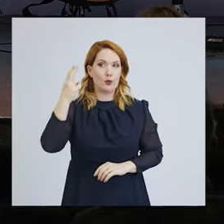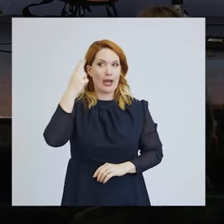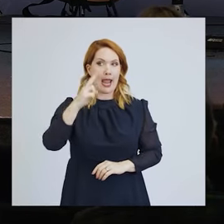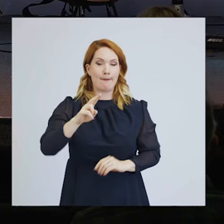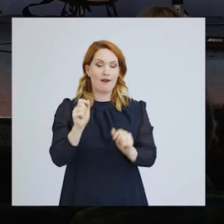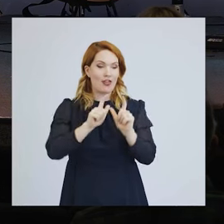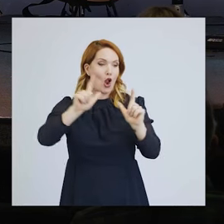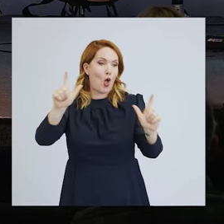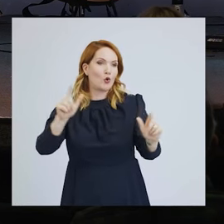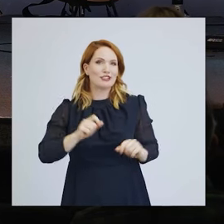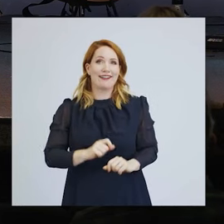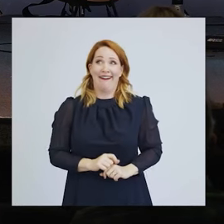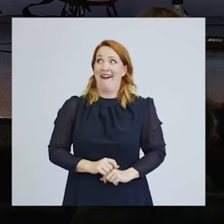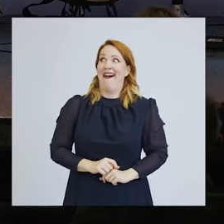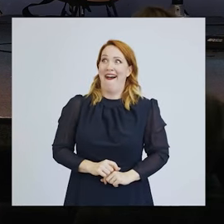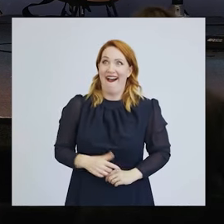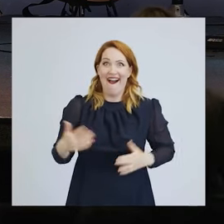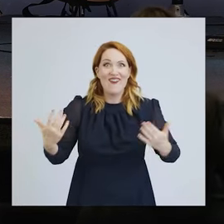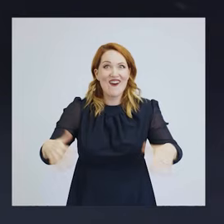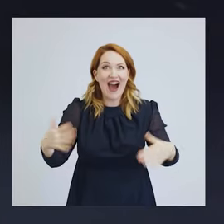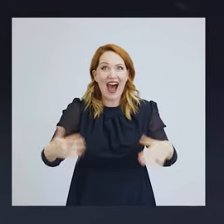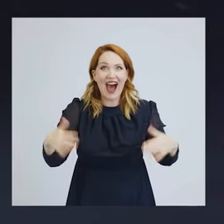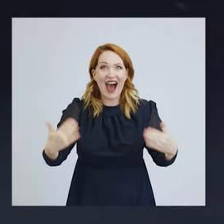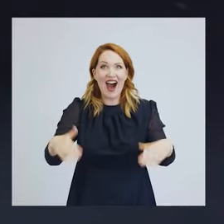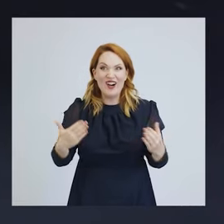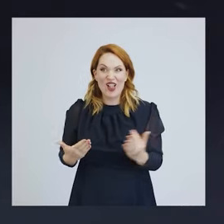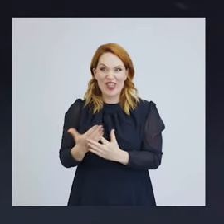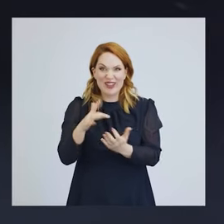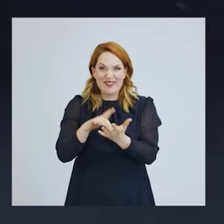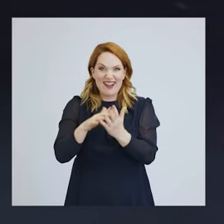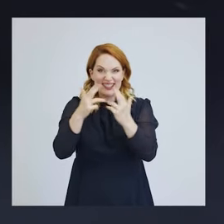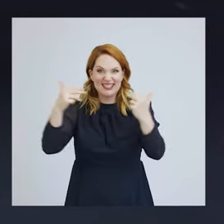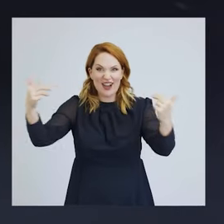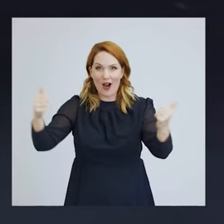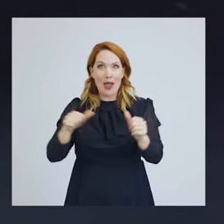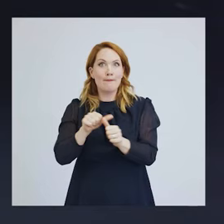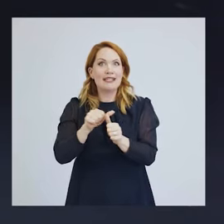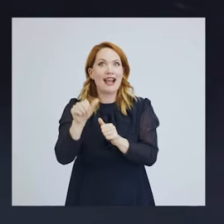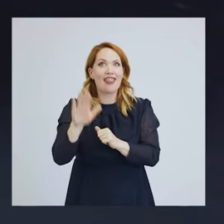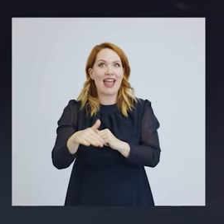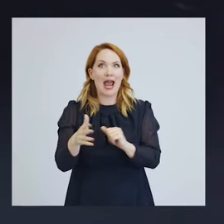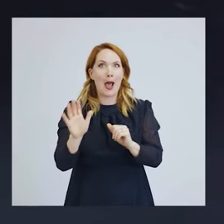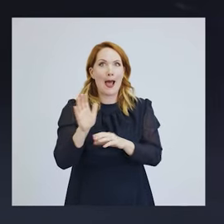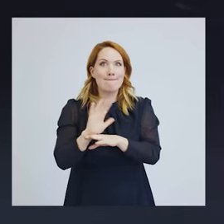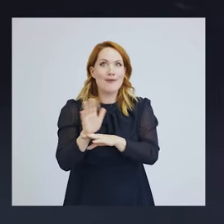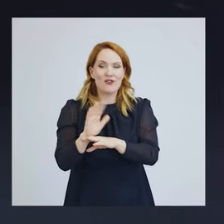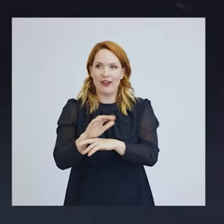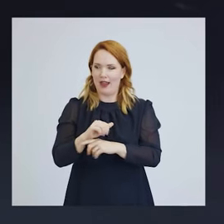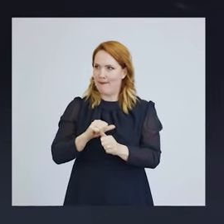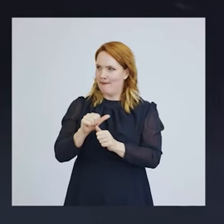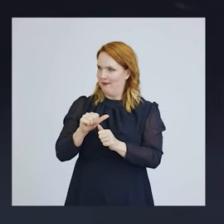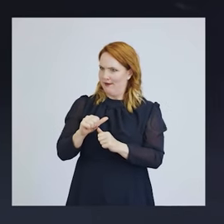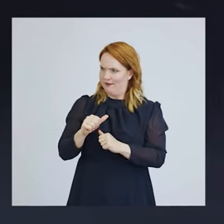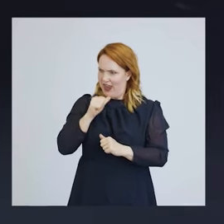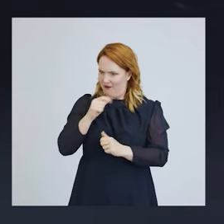singing, "Blessed be the name of the Lord." And I was like, wow, this is better than the movies. This is the power of